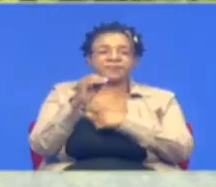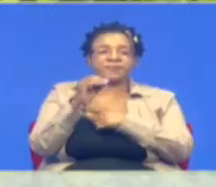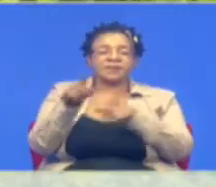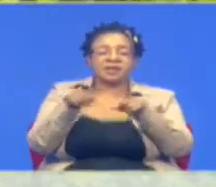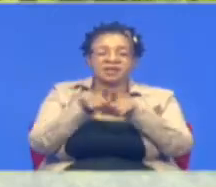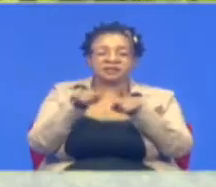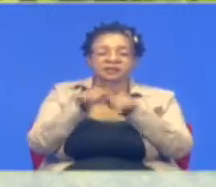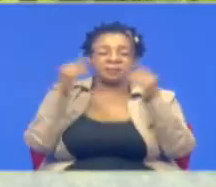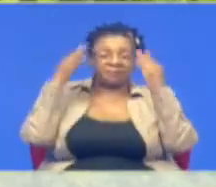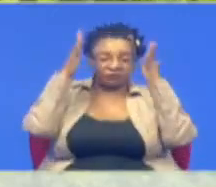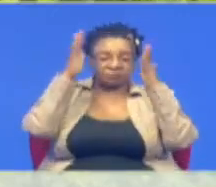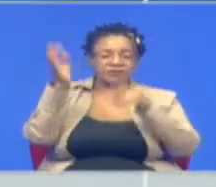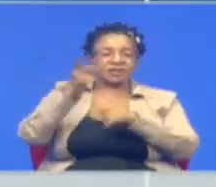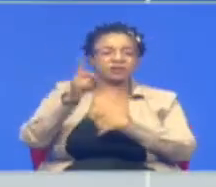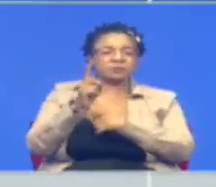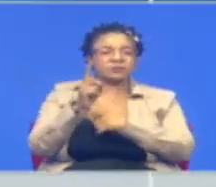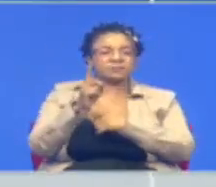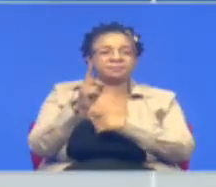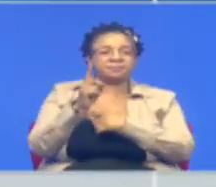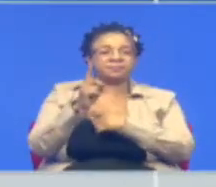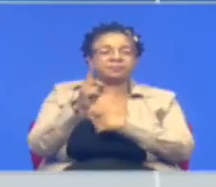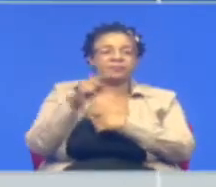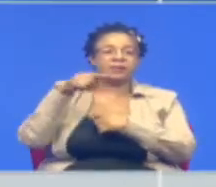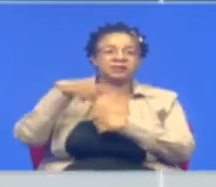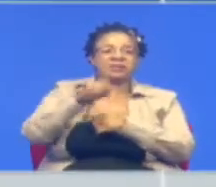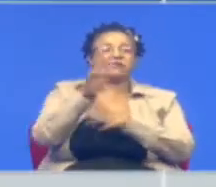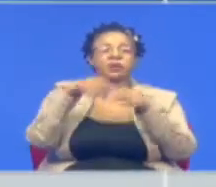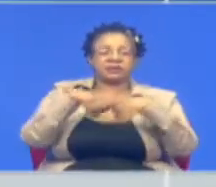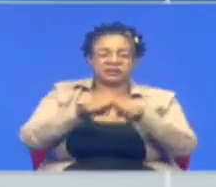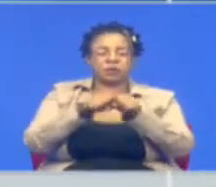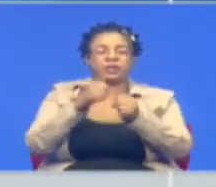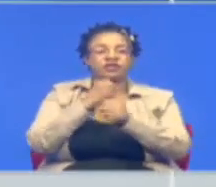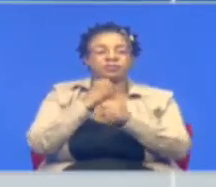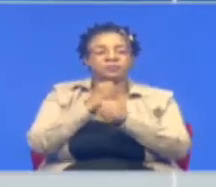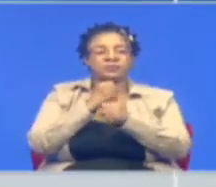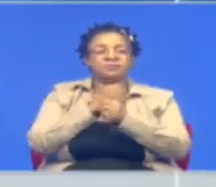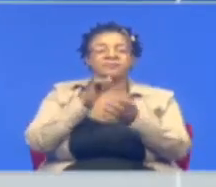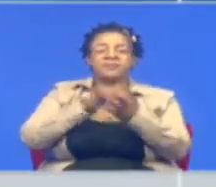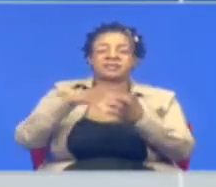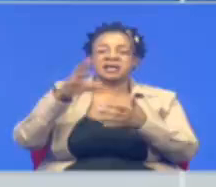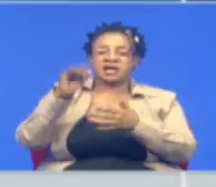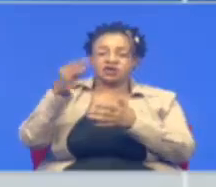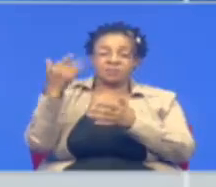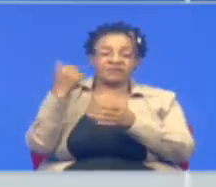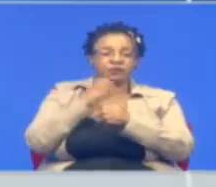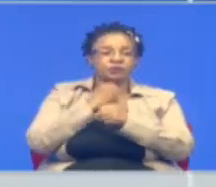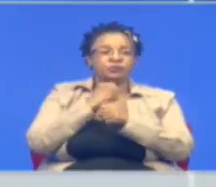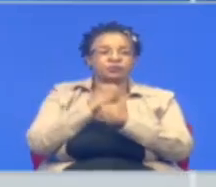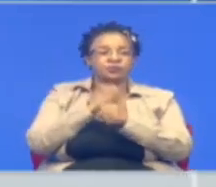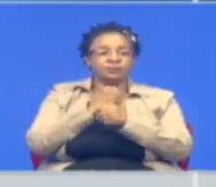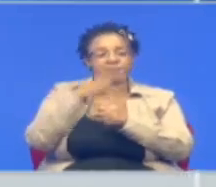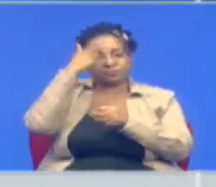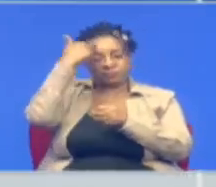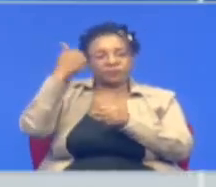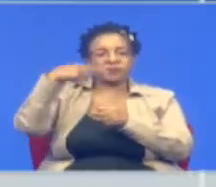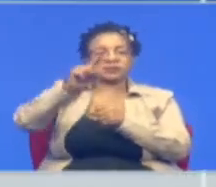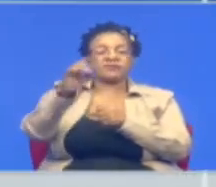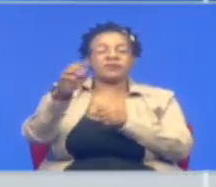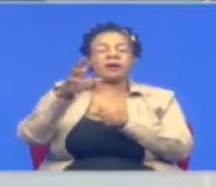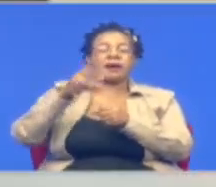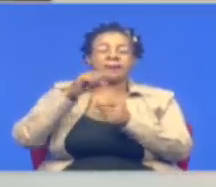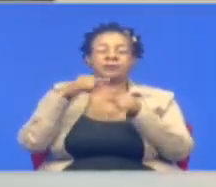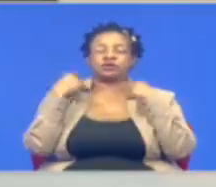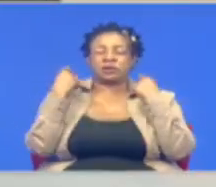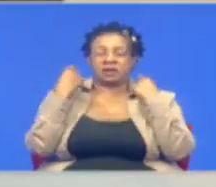bishop of Nairobi, he's going to take on the jobs that the cardinal has been doing, because he's an apostolic